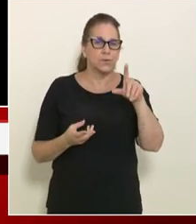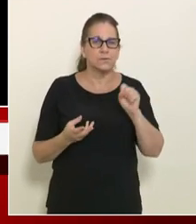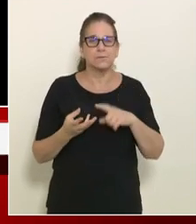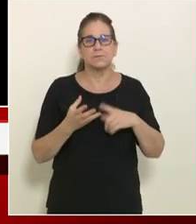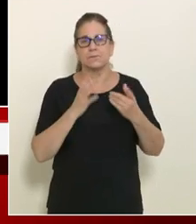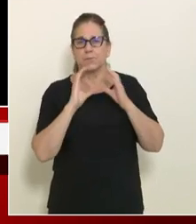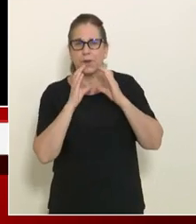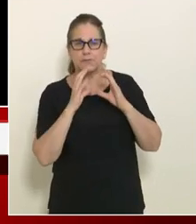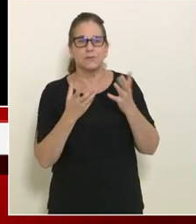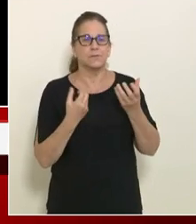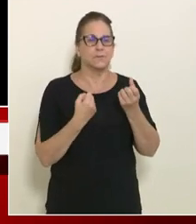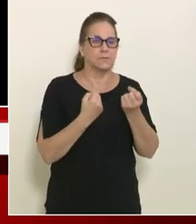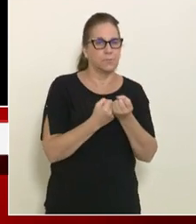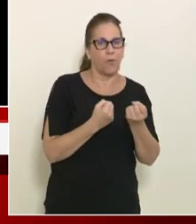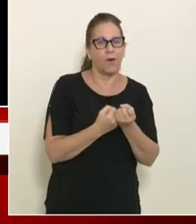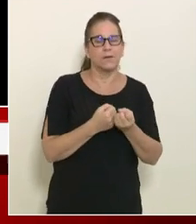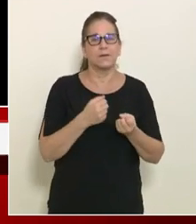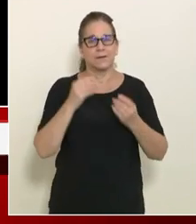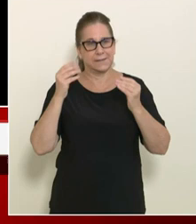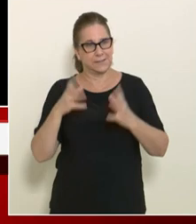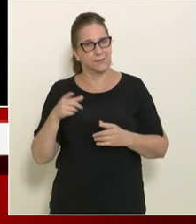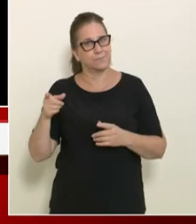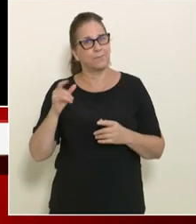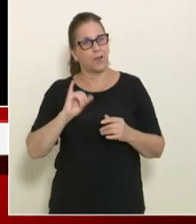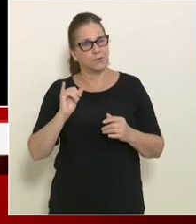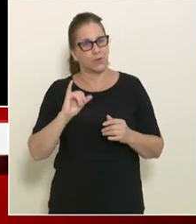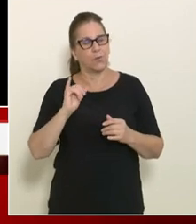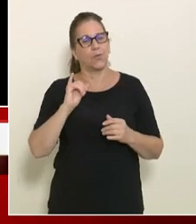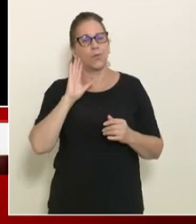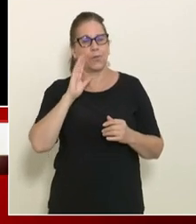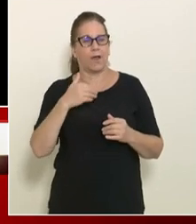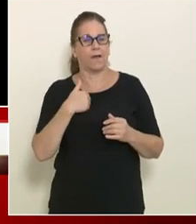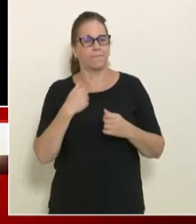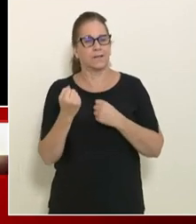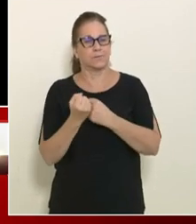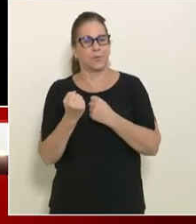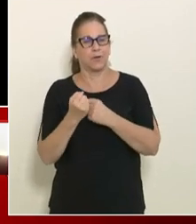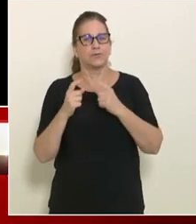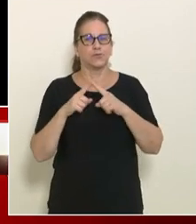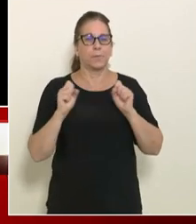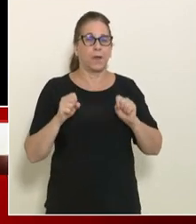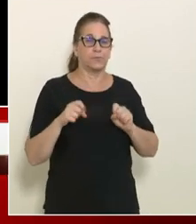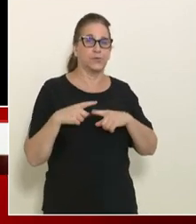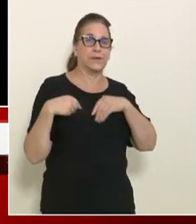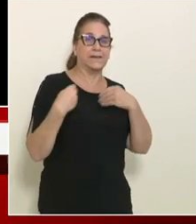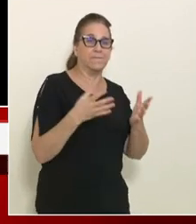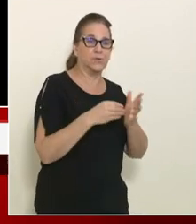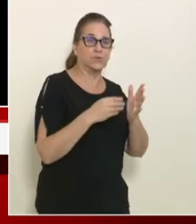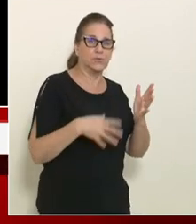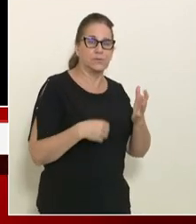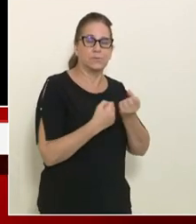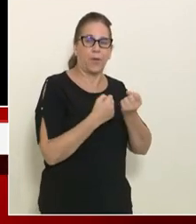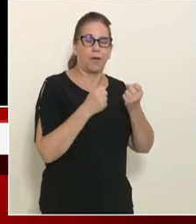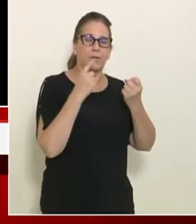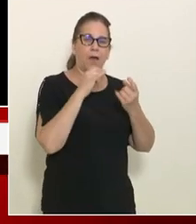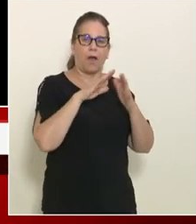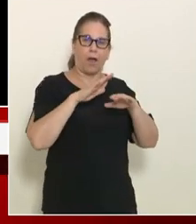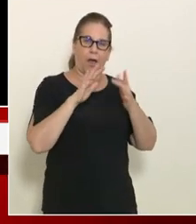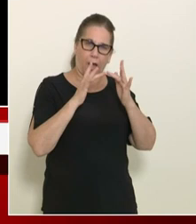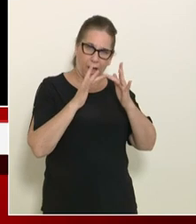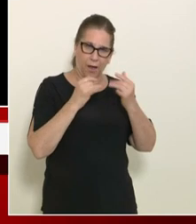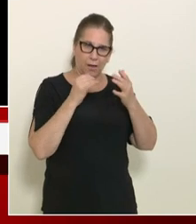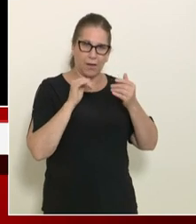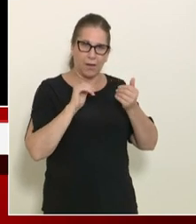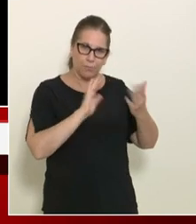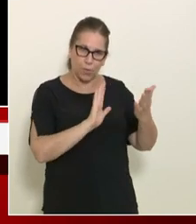and work over the summer to transfer our curriculum to a online approach, and we're very confident that